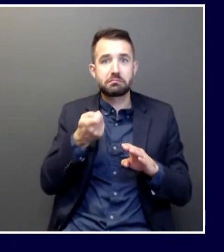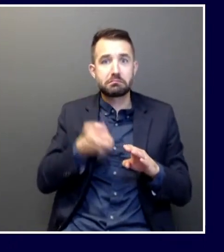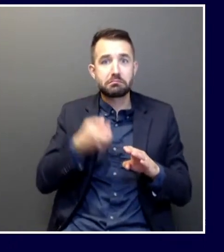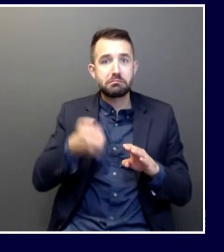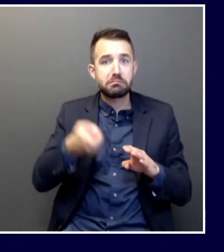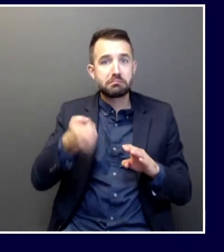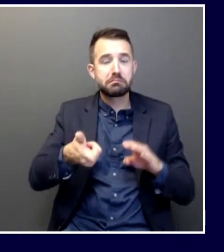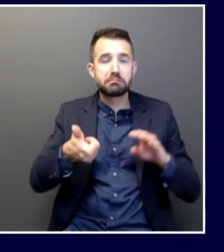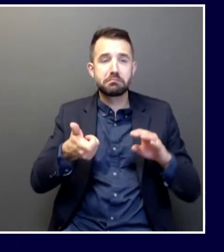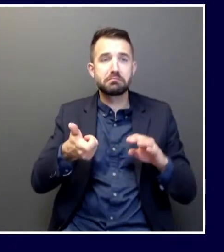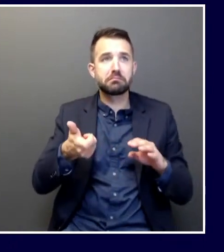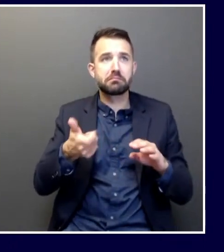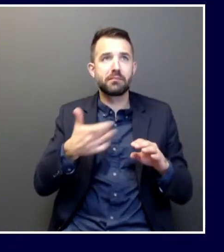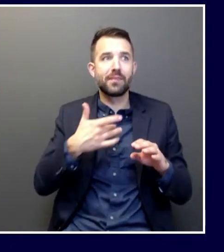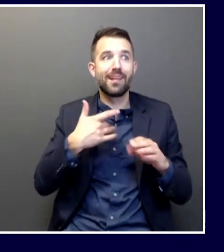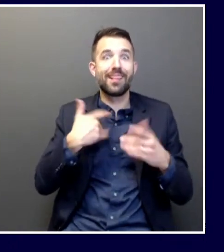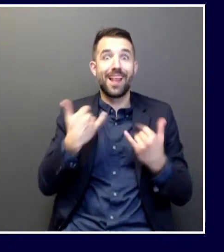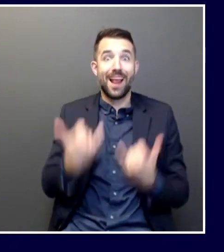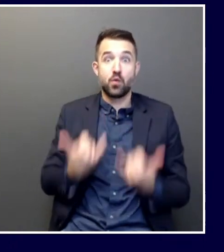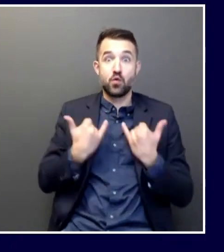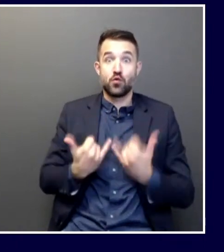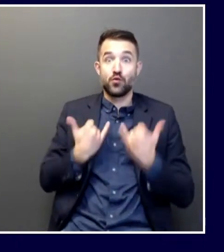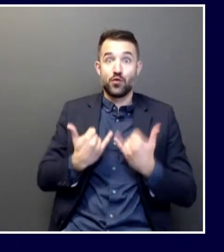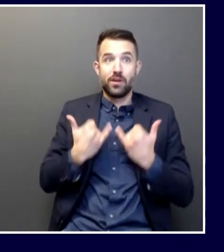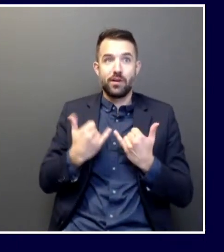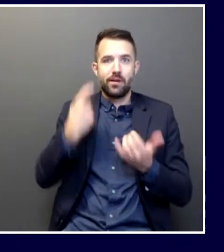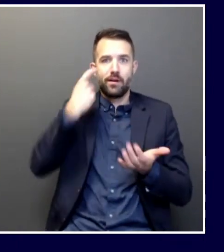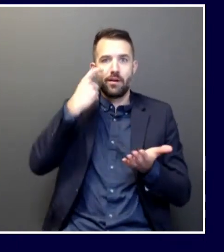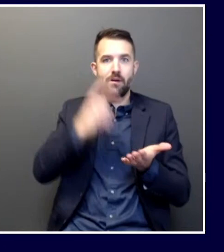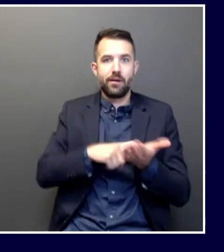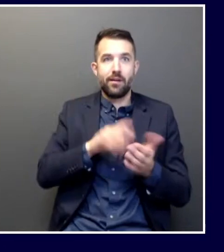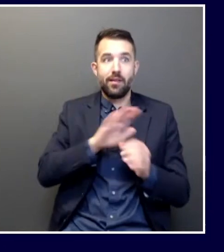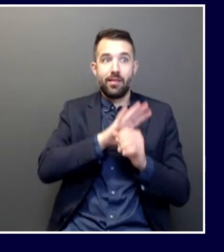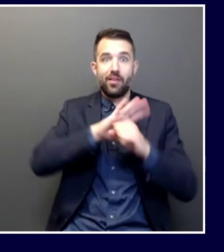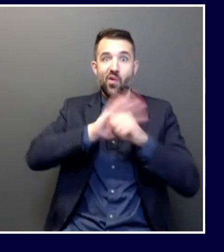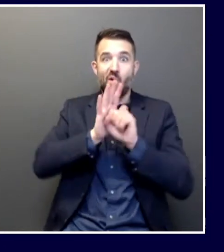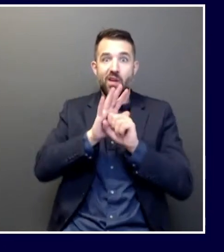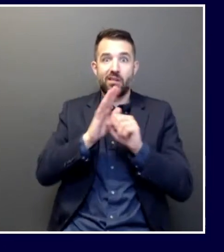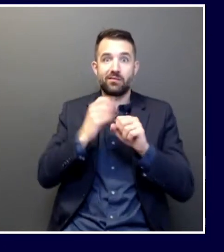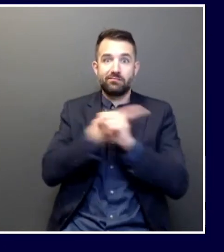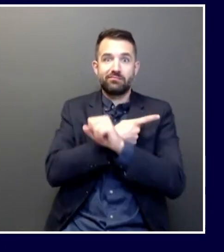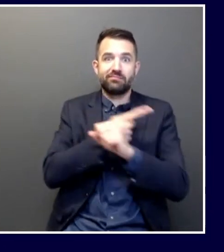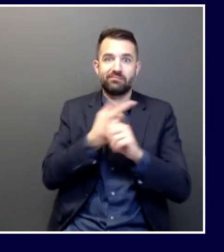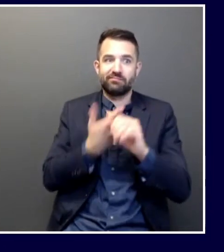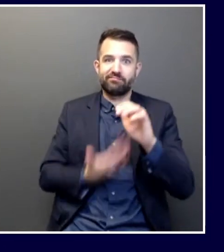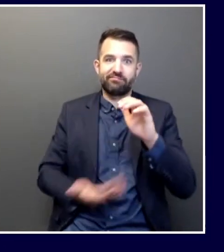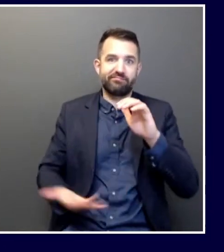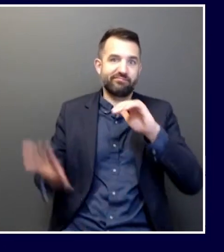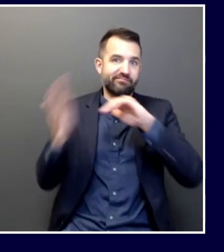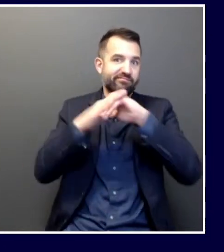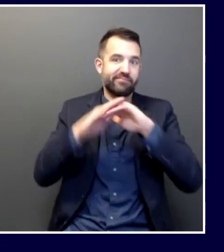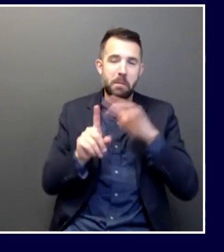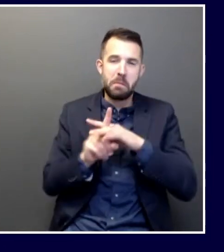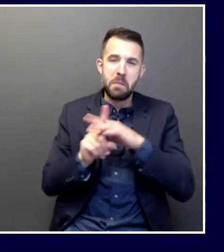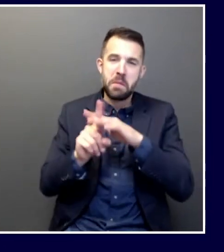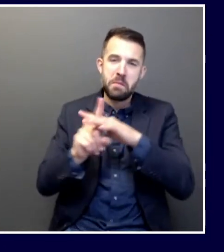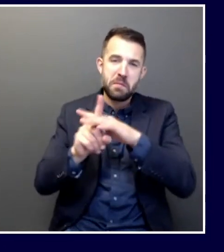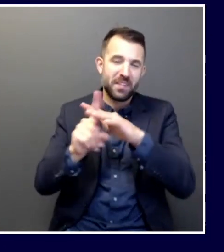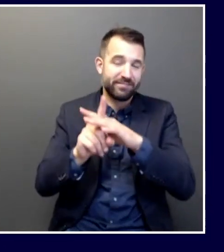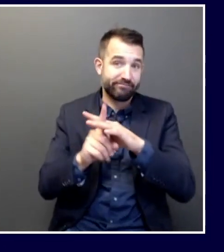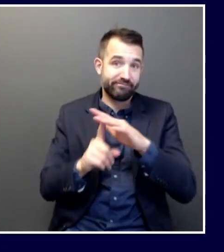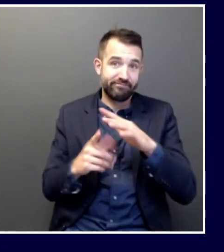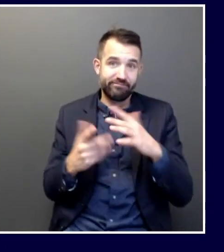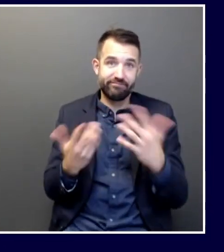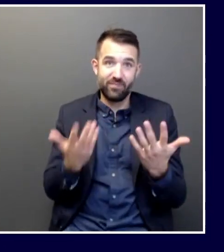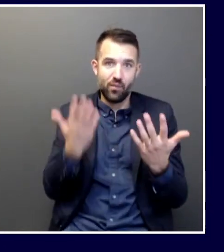of the state in places, in pockets where there had previously been virtually no exposure to COVID.